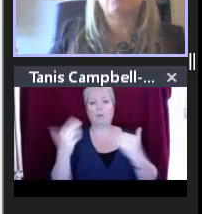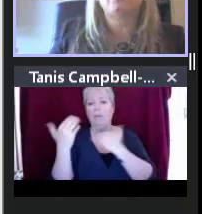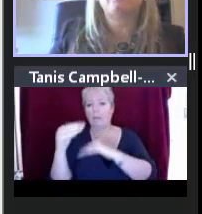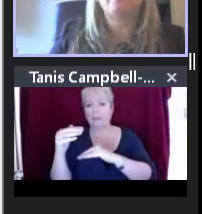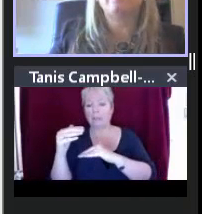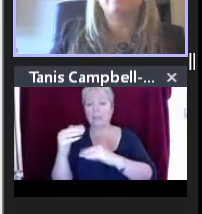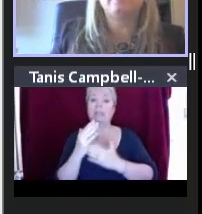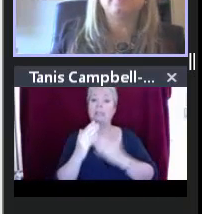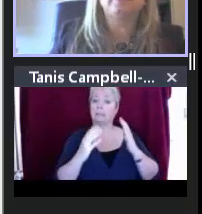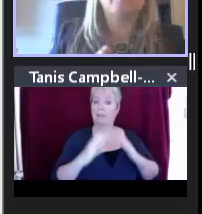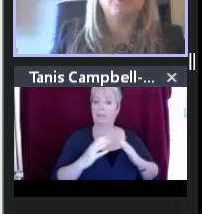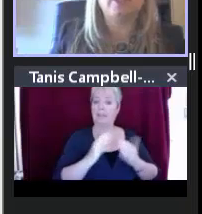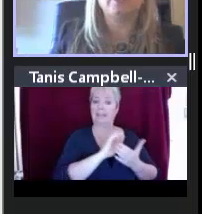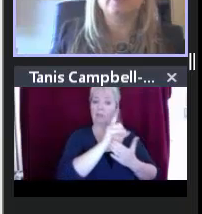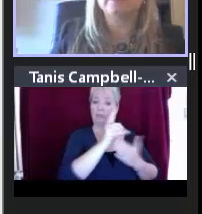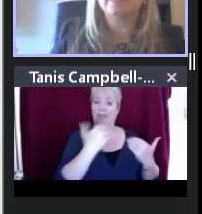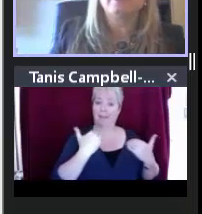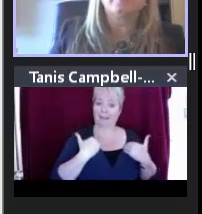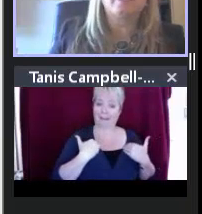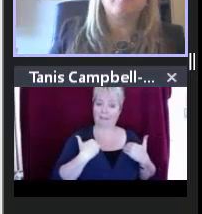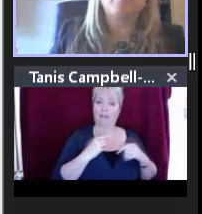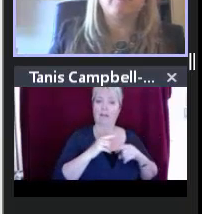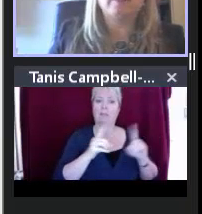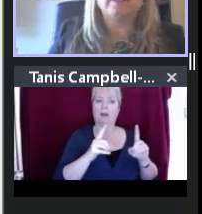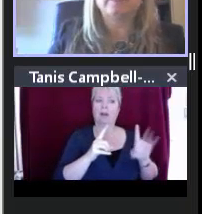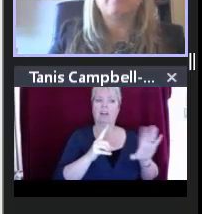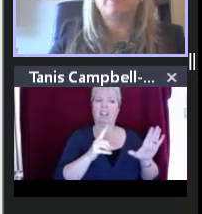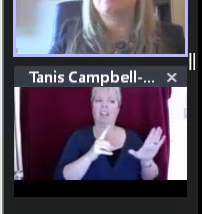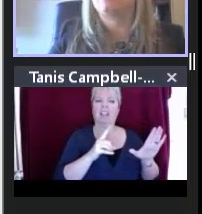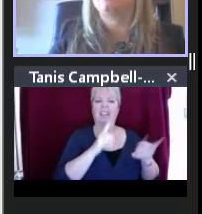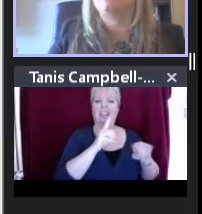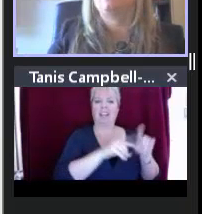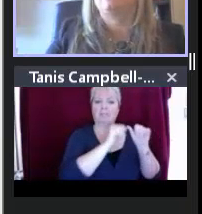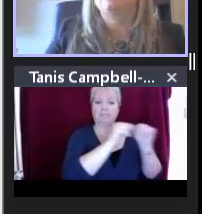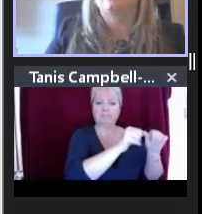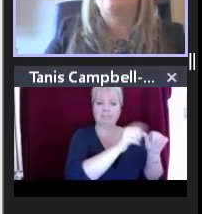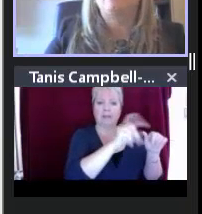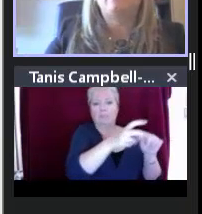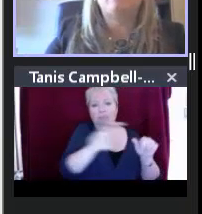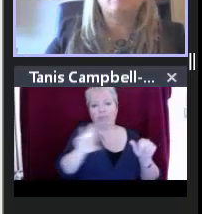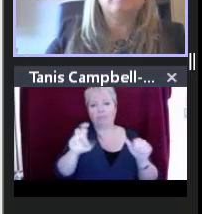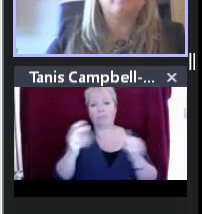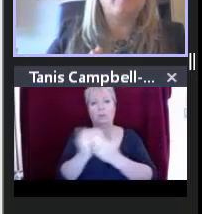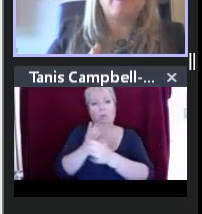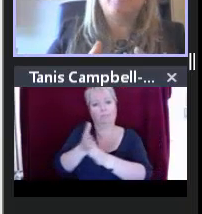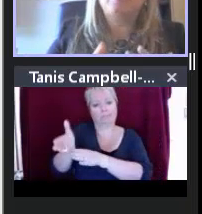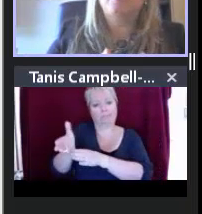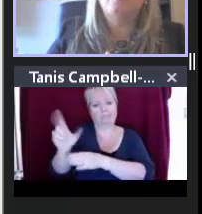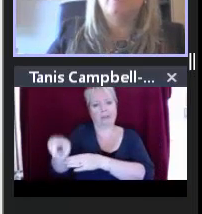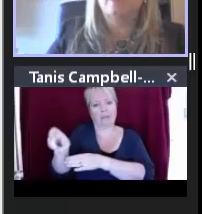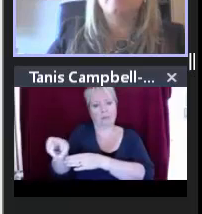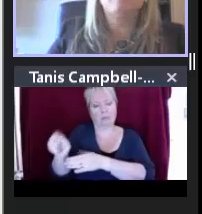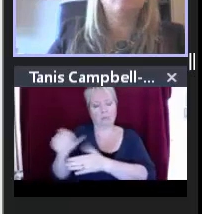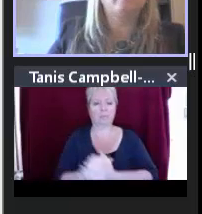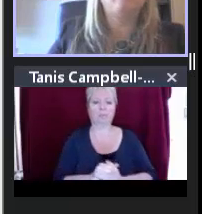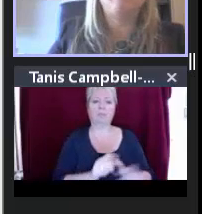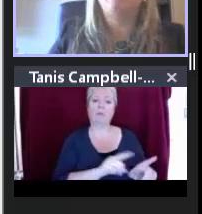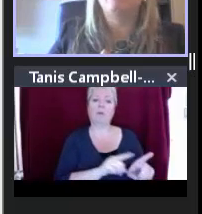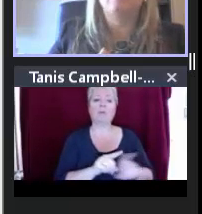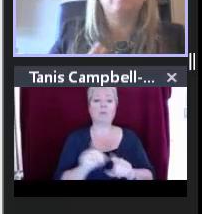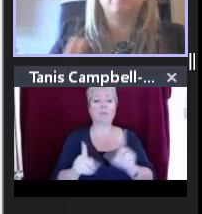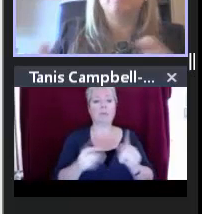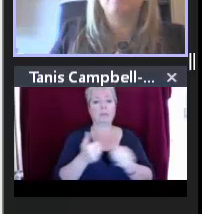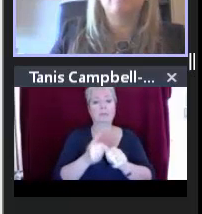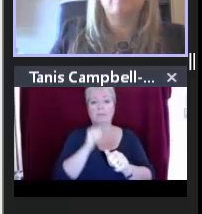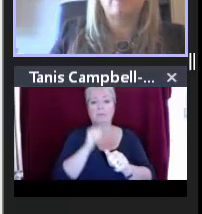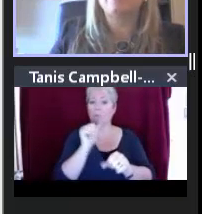an education, but they need to switch gears and move into something new. We are serving people who are unemployed,